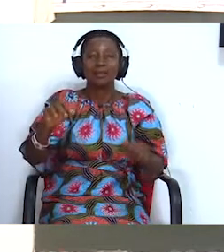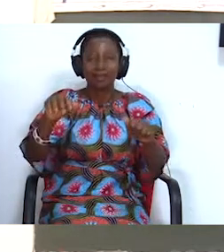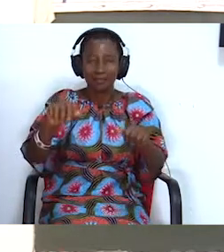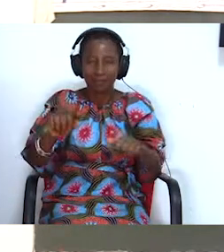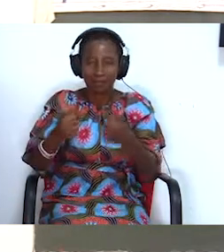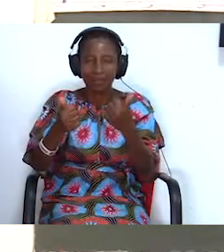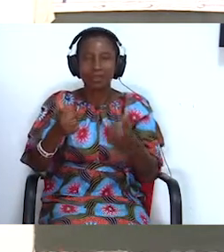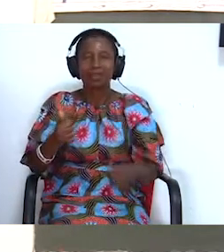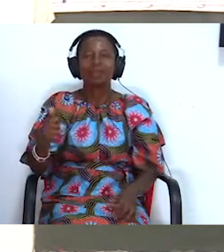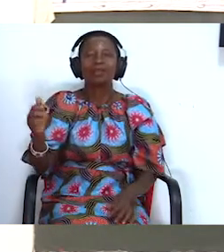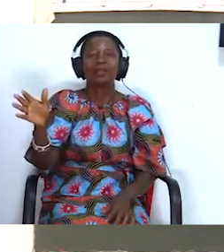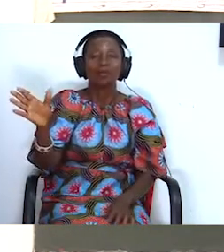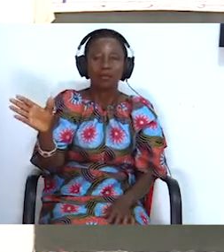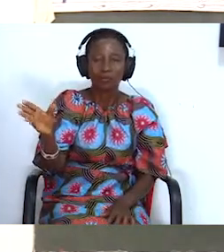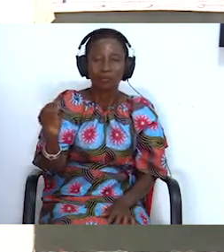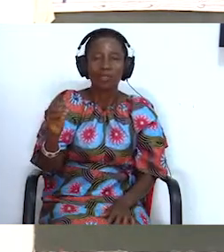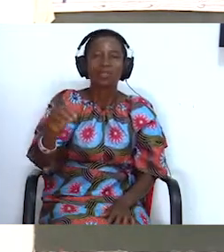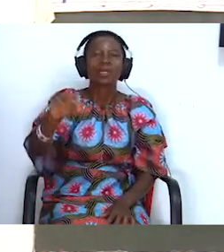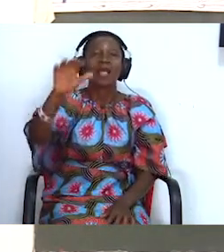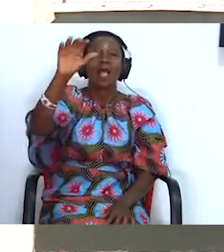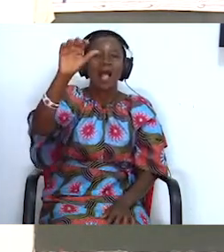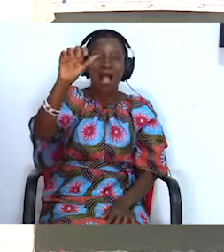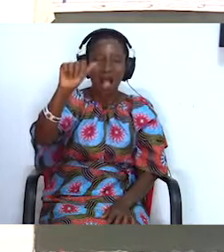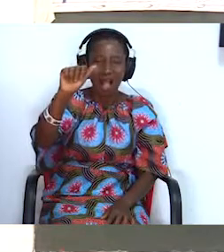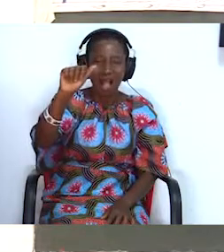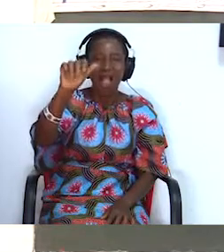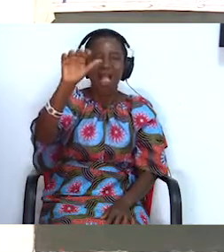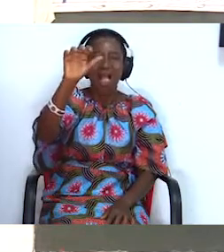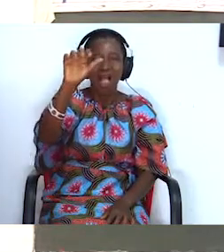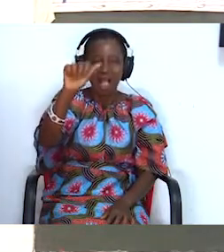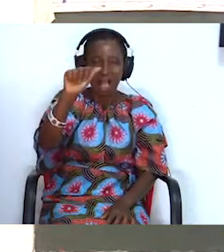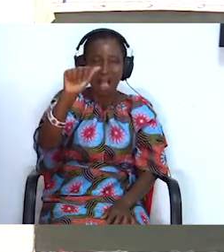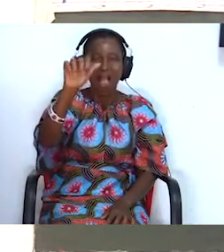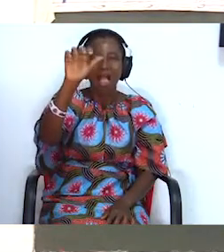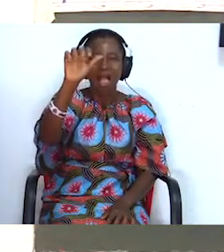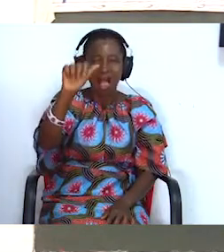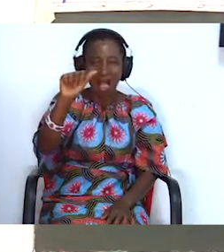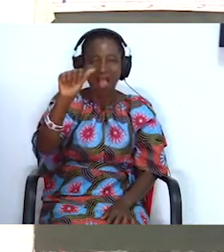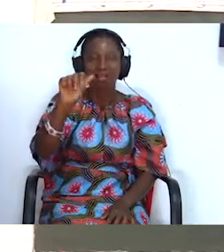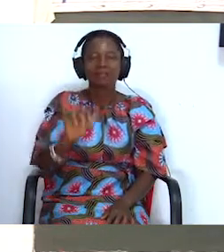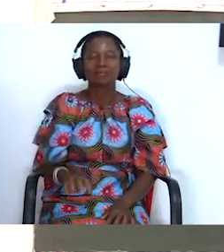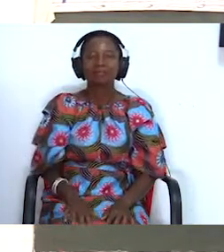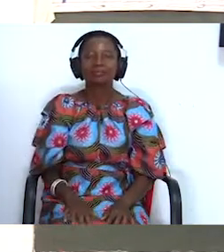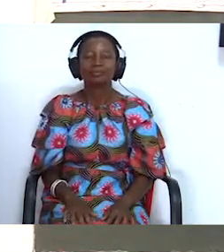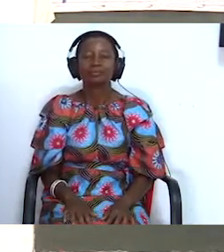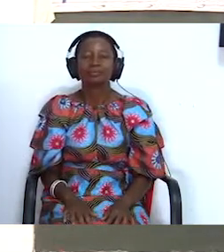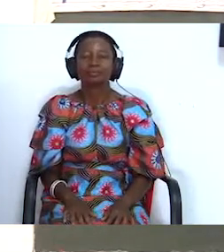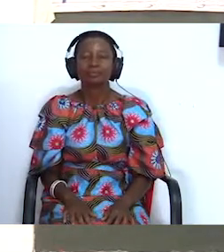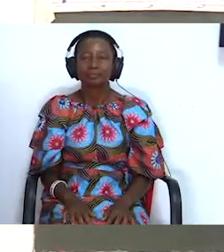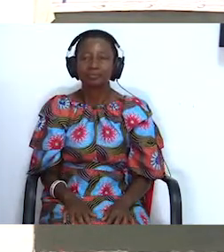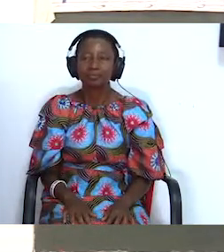Ant. Can we say it together? Ant. Ant also